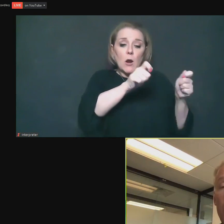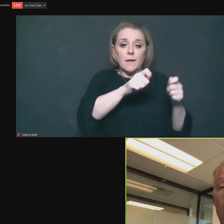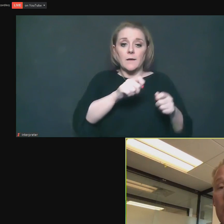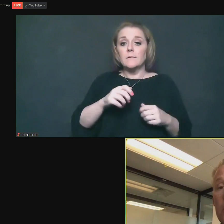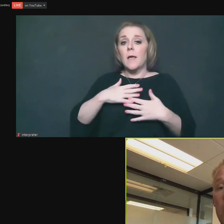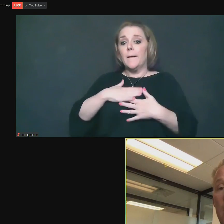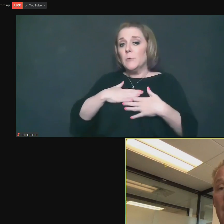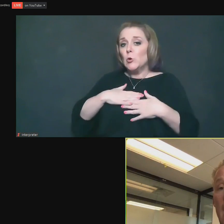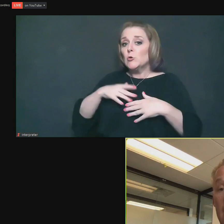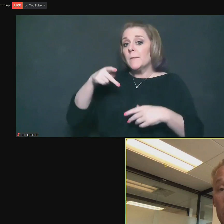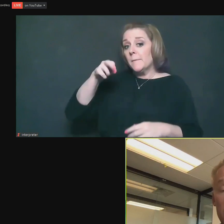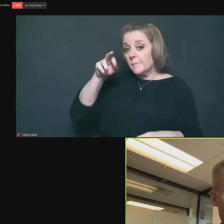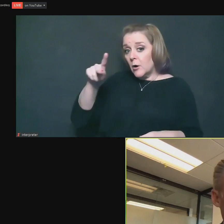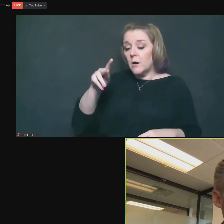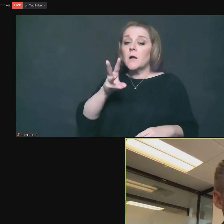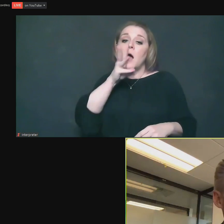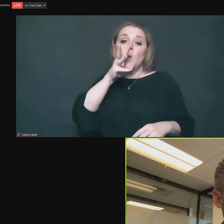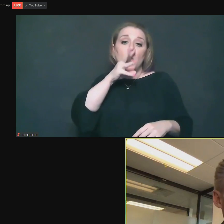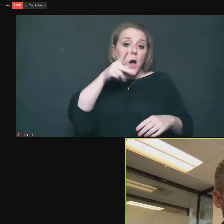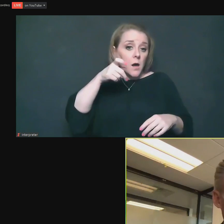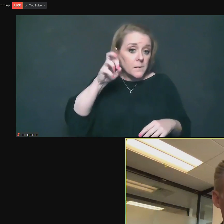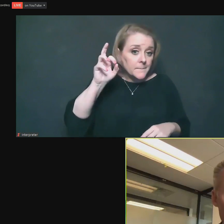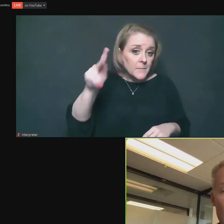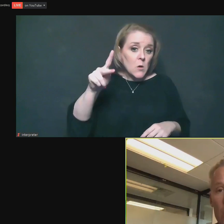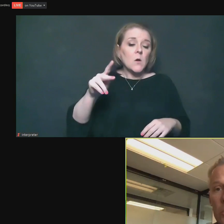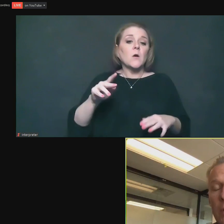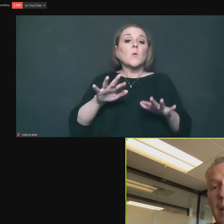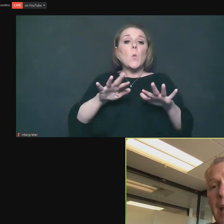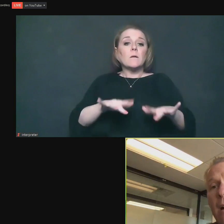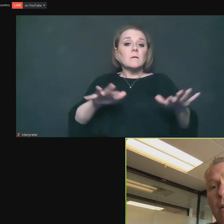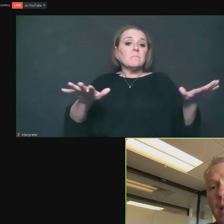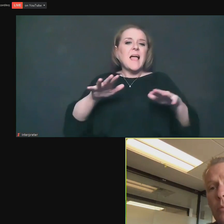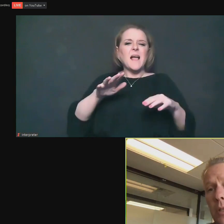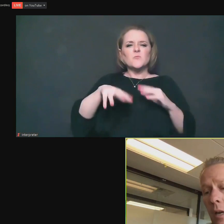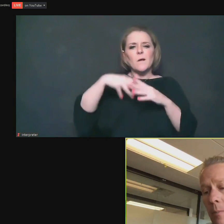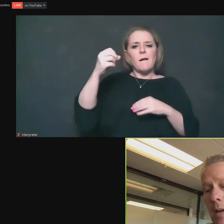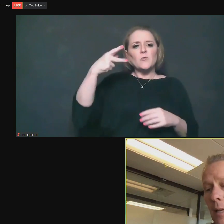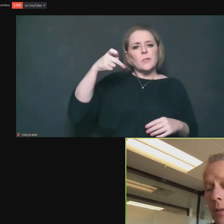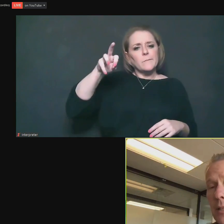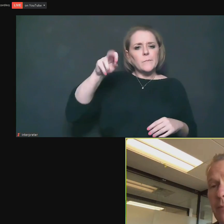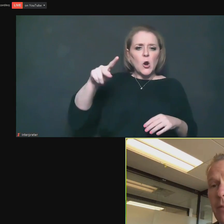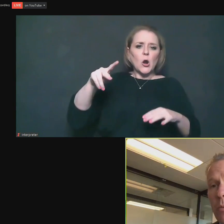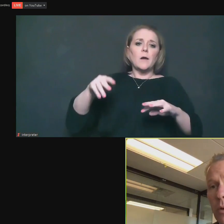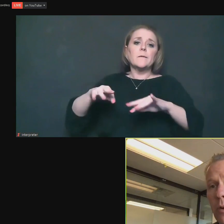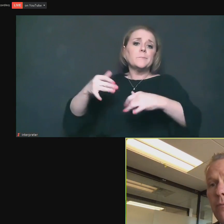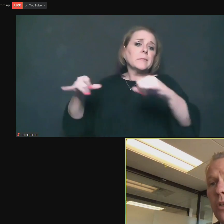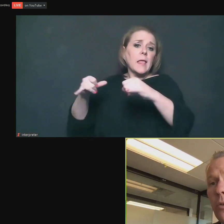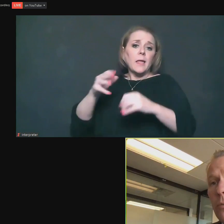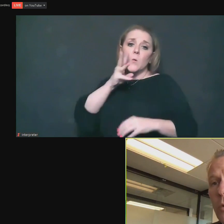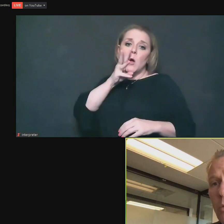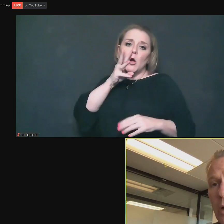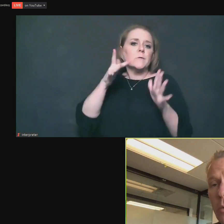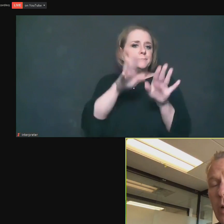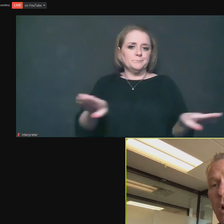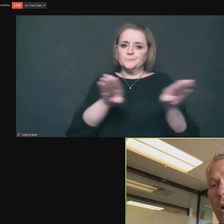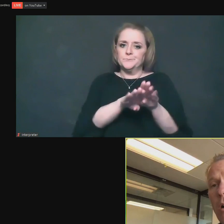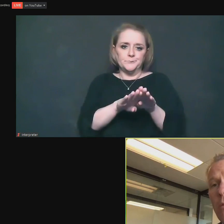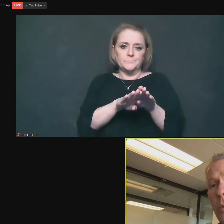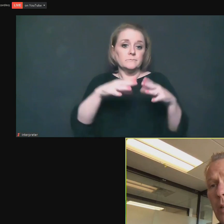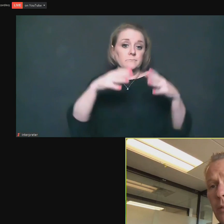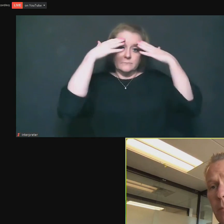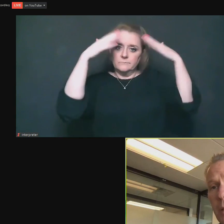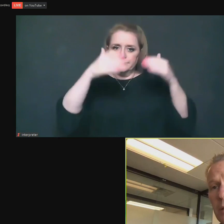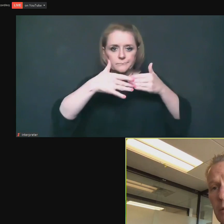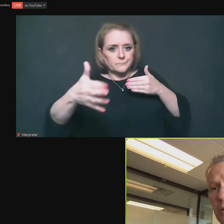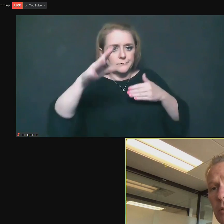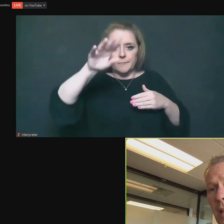water parks, and splash pads. So right now, as we talk about Lubbock Safe, I want to review where we are